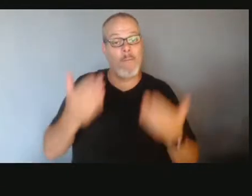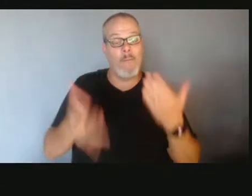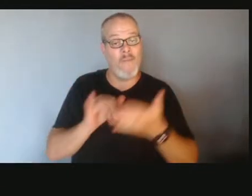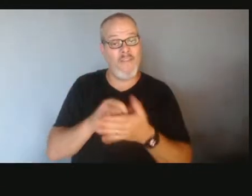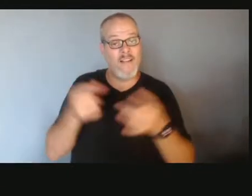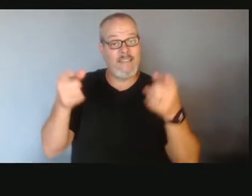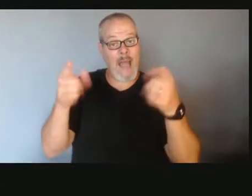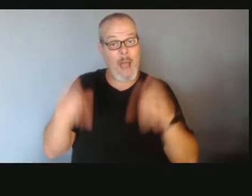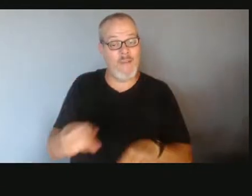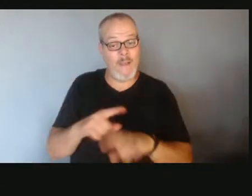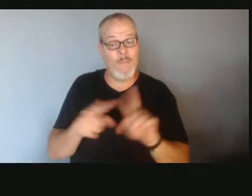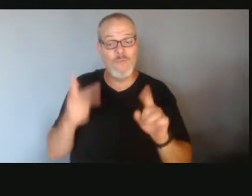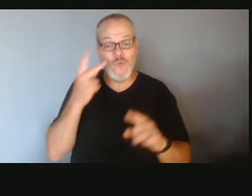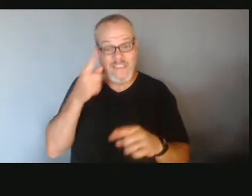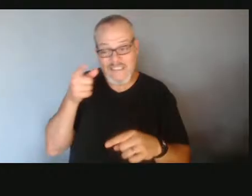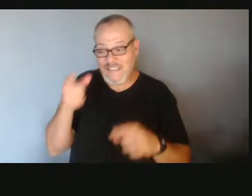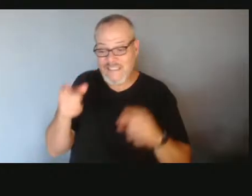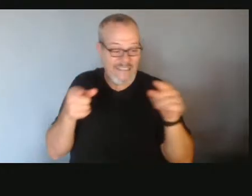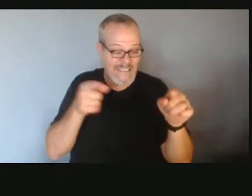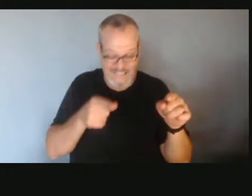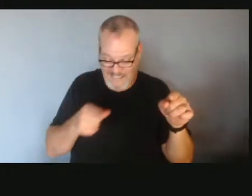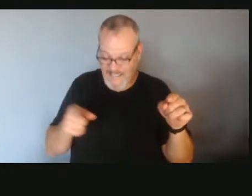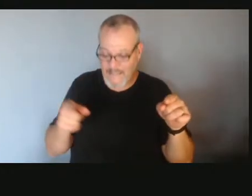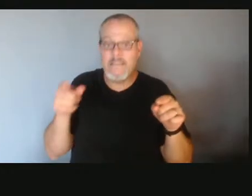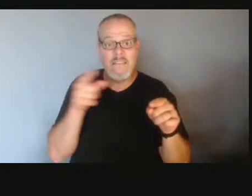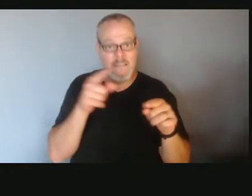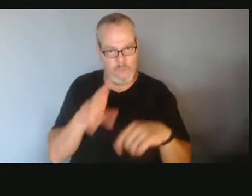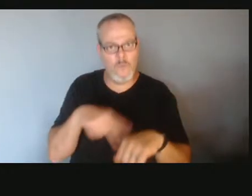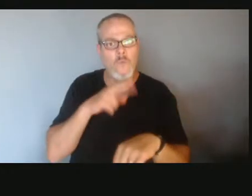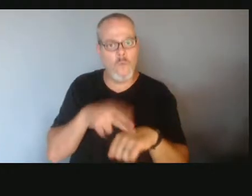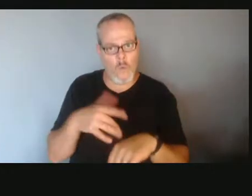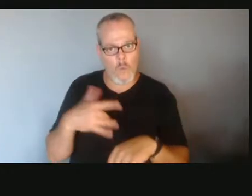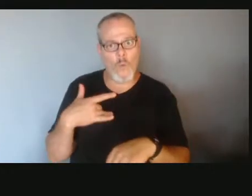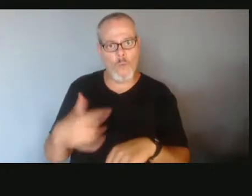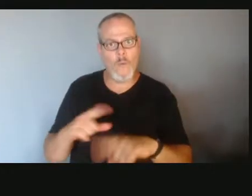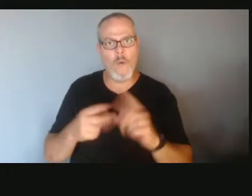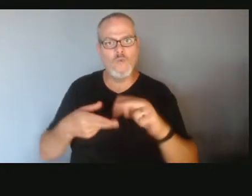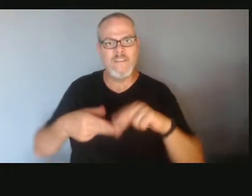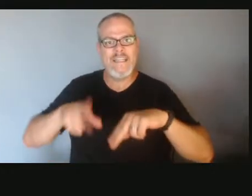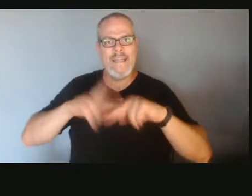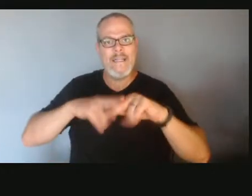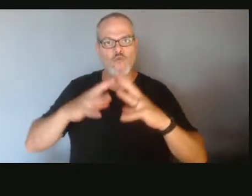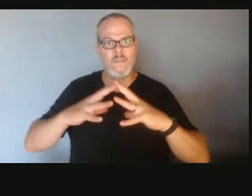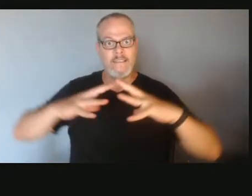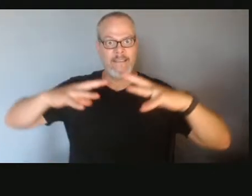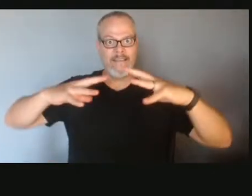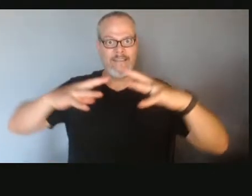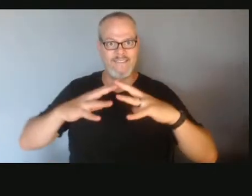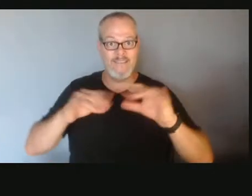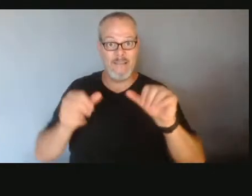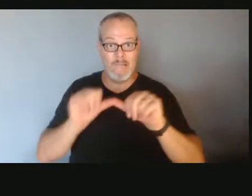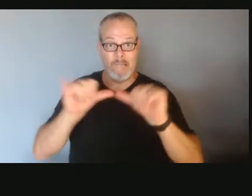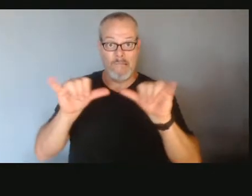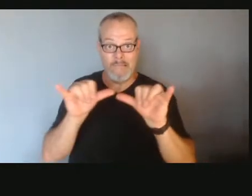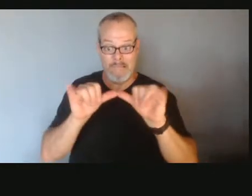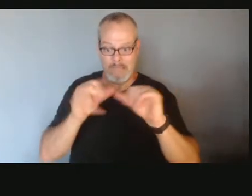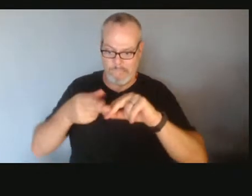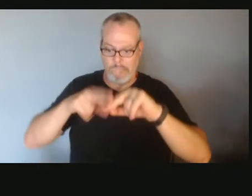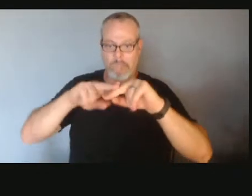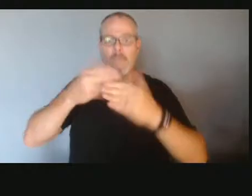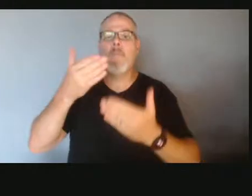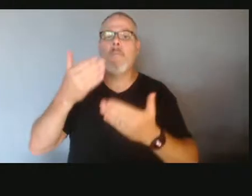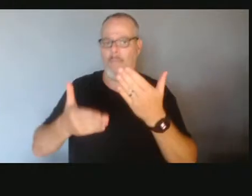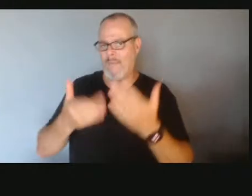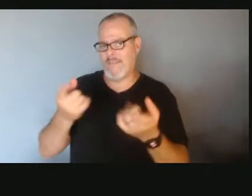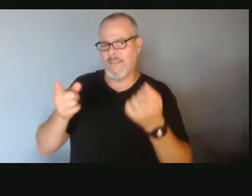things do move independently also normally, but when you see an increase in rates, it's very small to note here. That might be something that's going